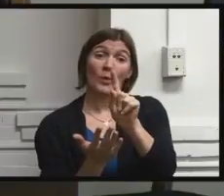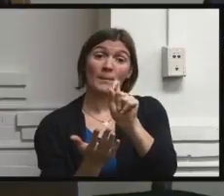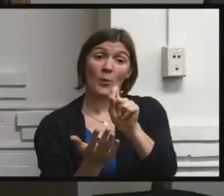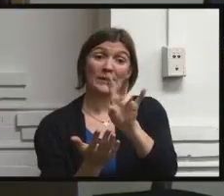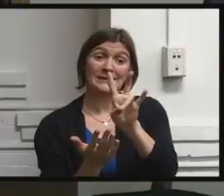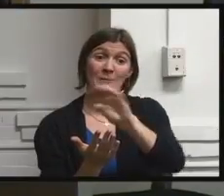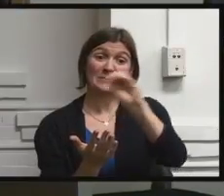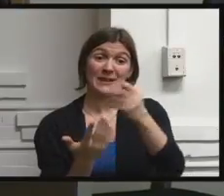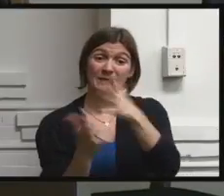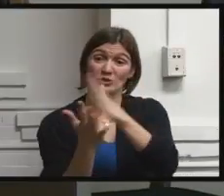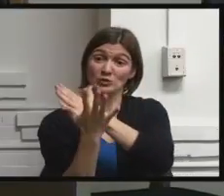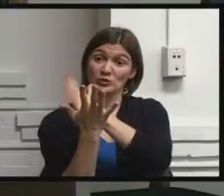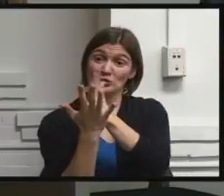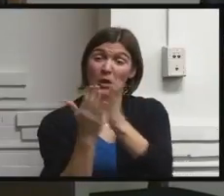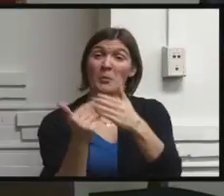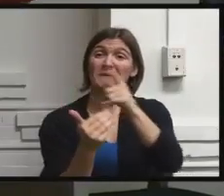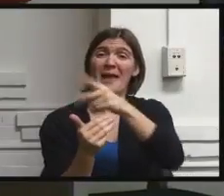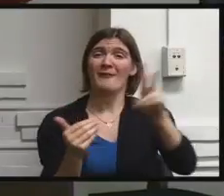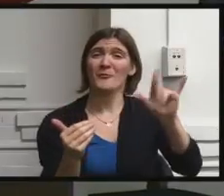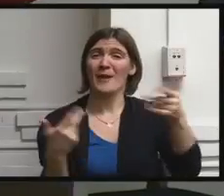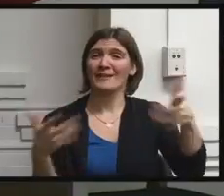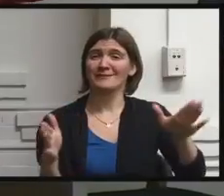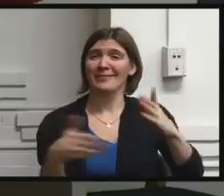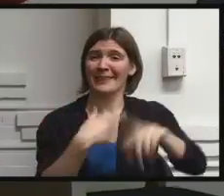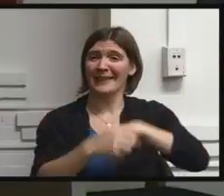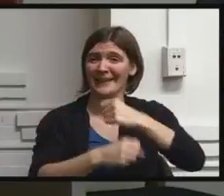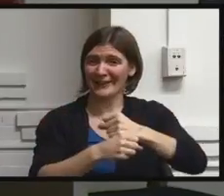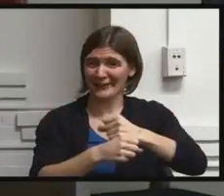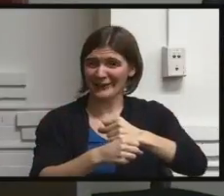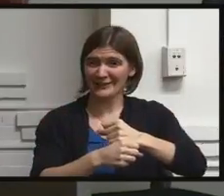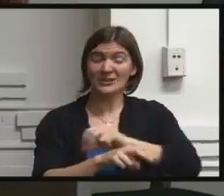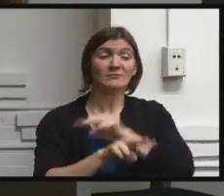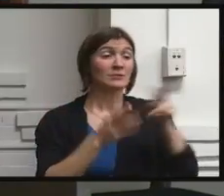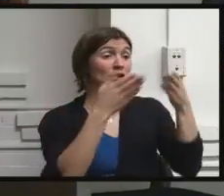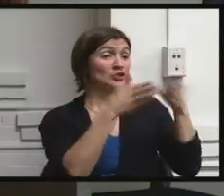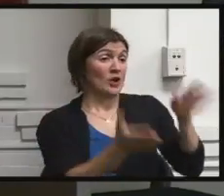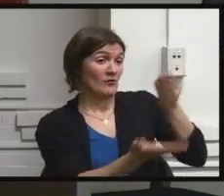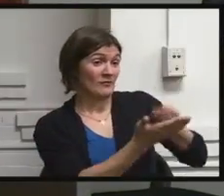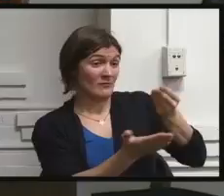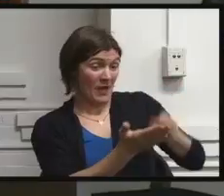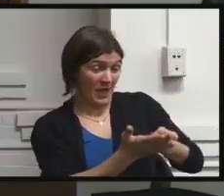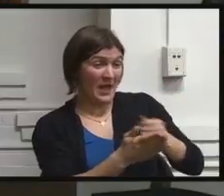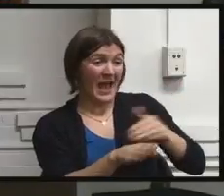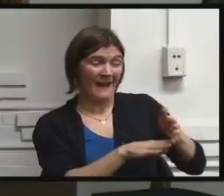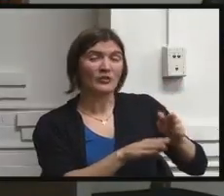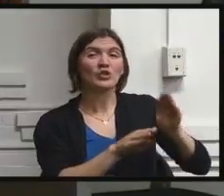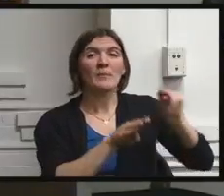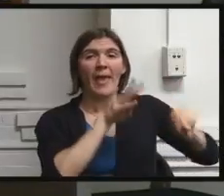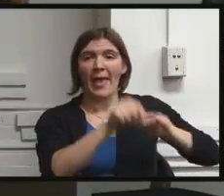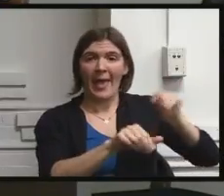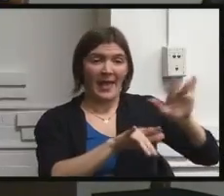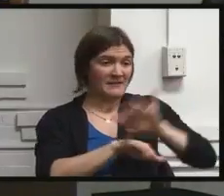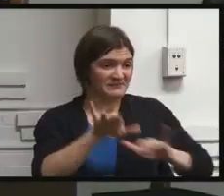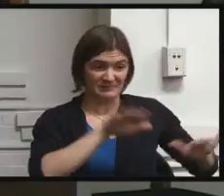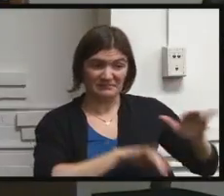through the year. In the general fund, after making our normal prorations, would stand